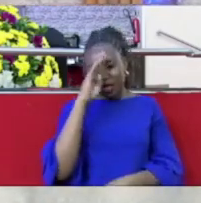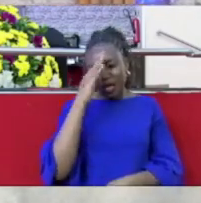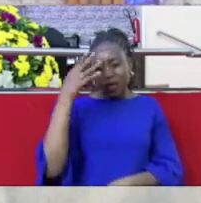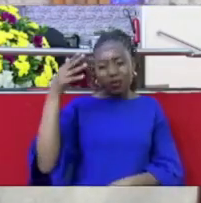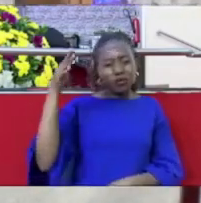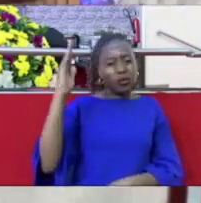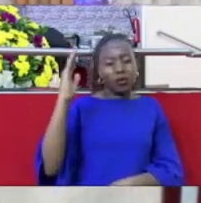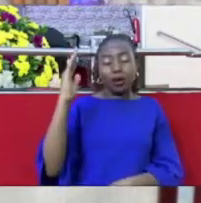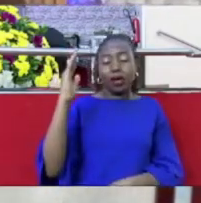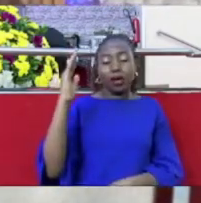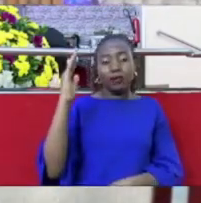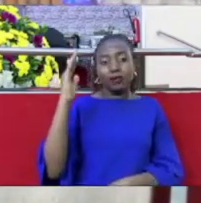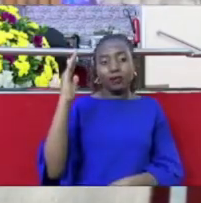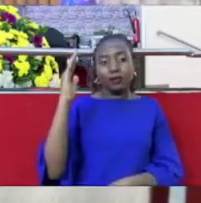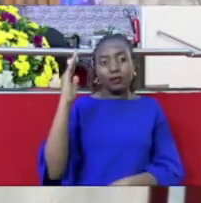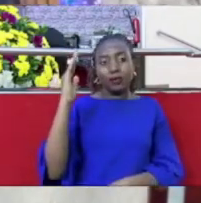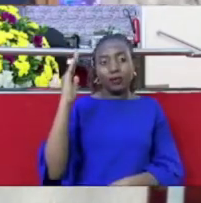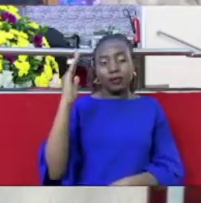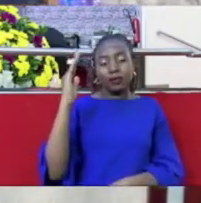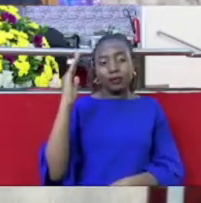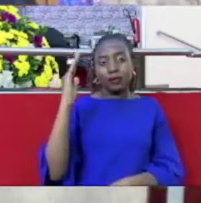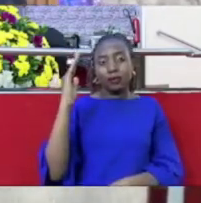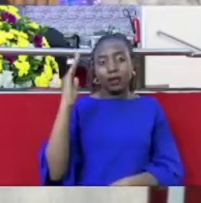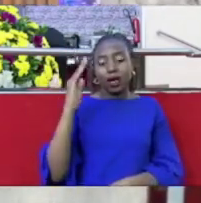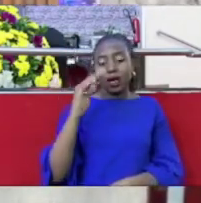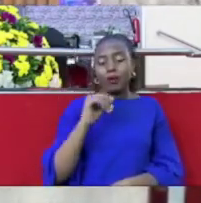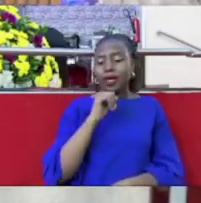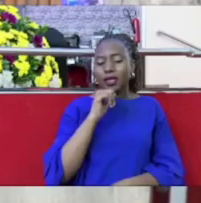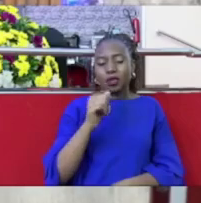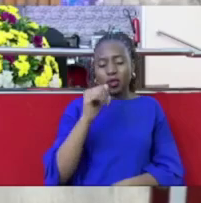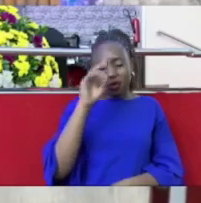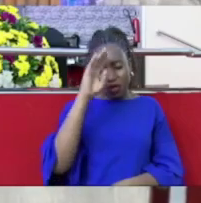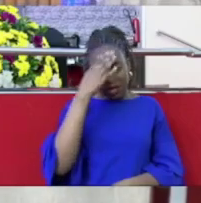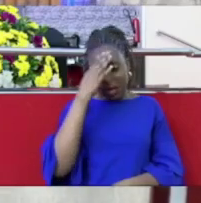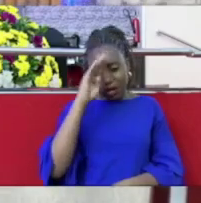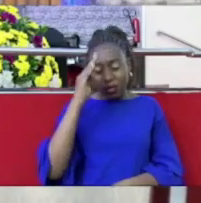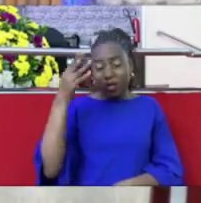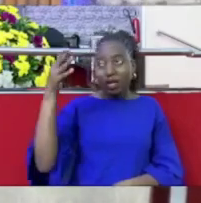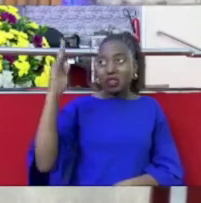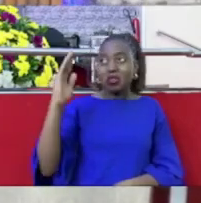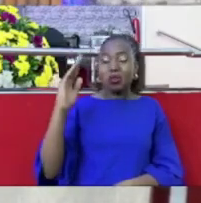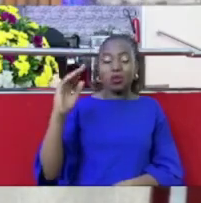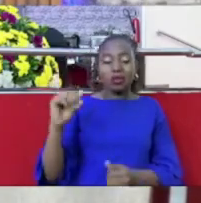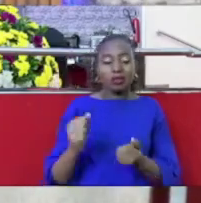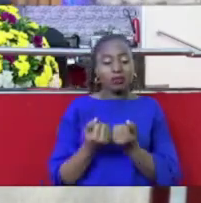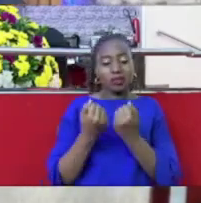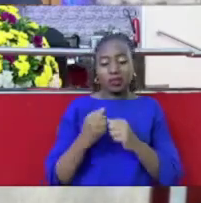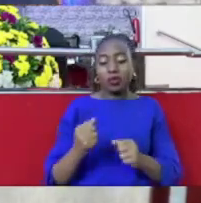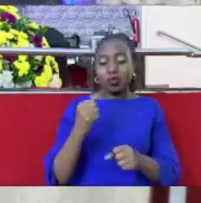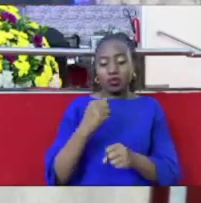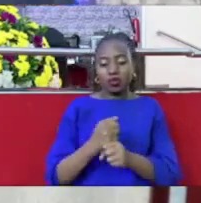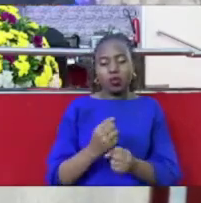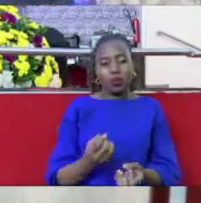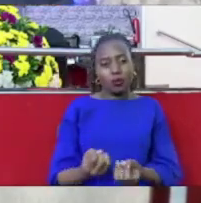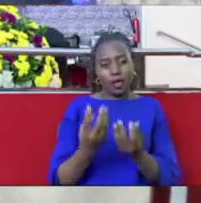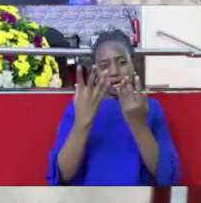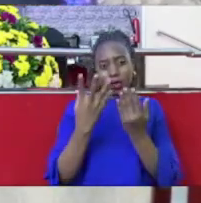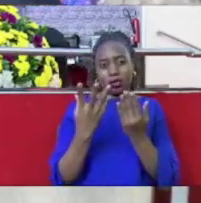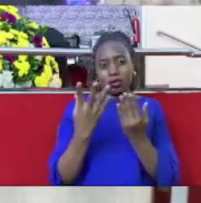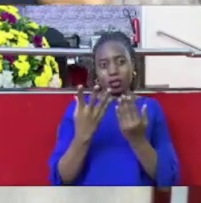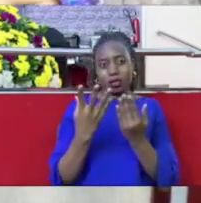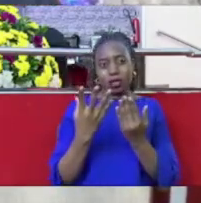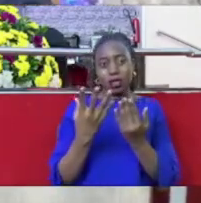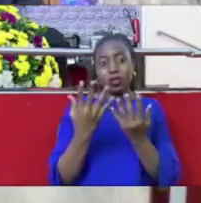ambaye you don't believe that he can perform that miracle. Kwamba uamini Mungu anaweza kutenda muujiza kama huo. So unbelief and doubt. Hivyo basi